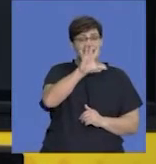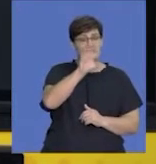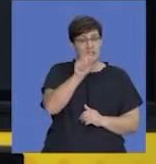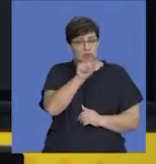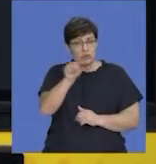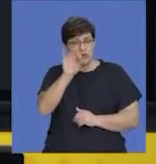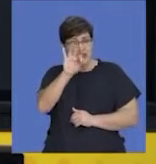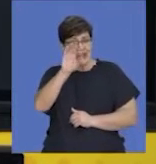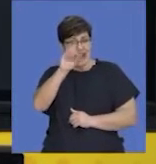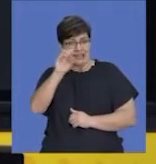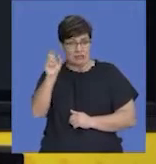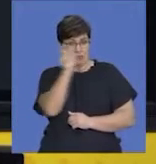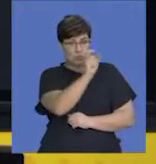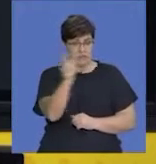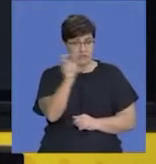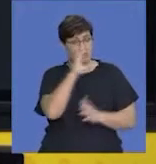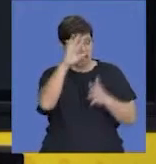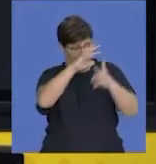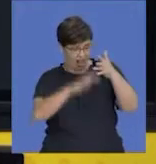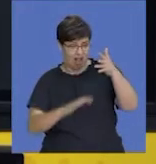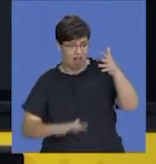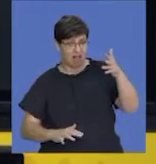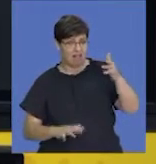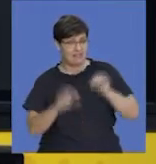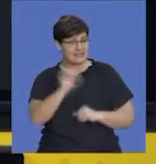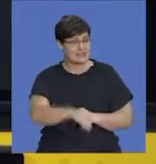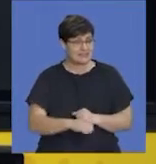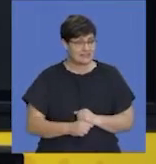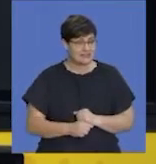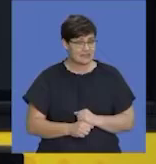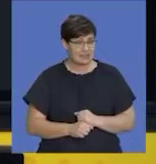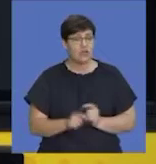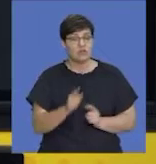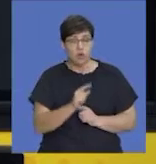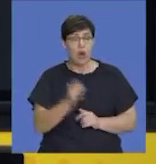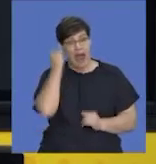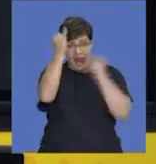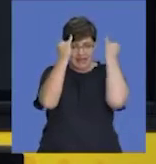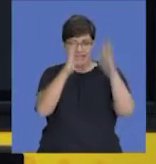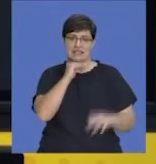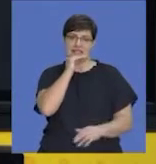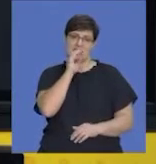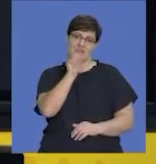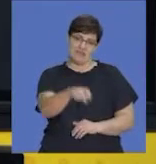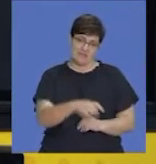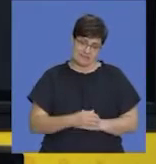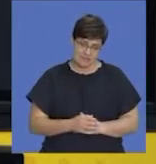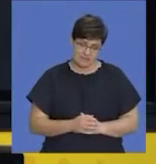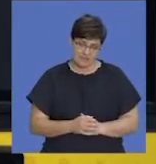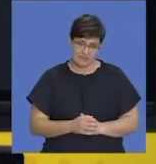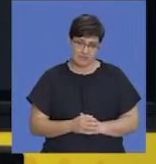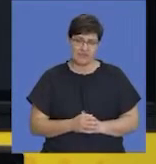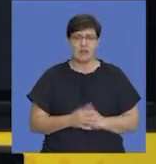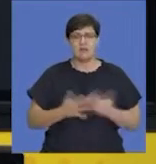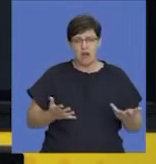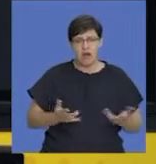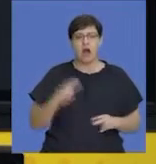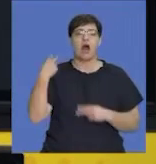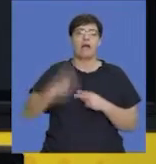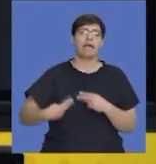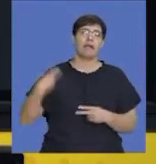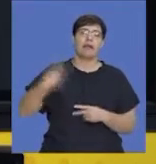it's quite a lengthy piece to write on. So we need to ensure that we have enough ideas. We must also be careful not to be